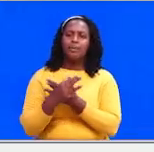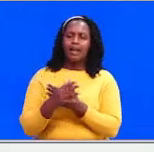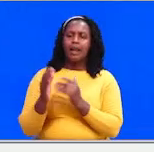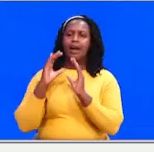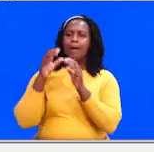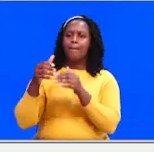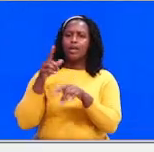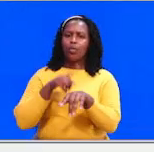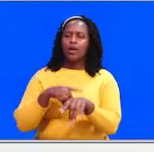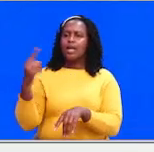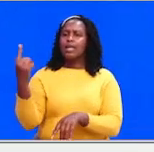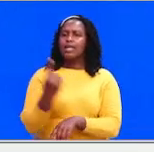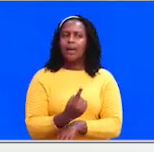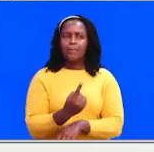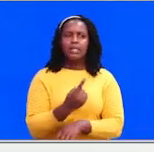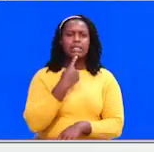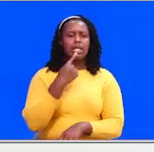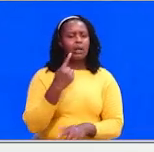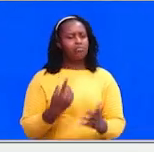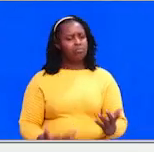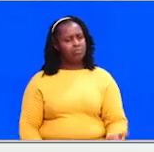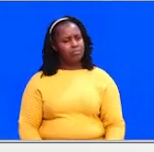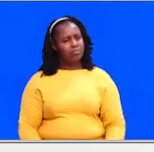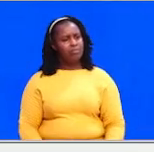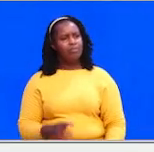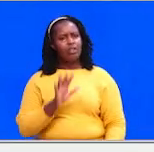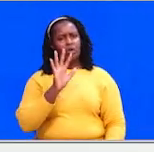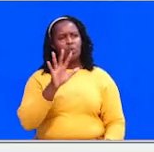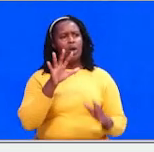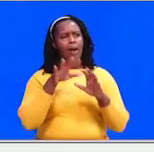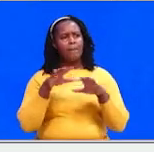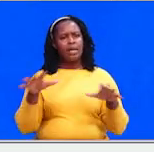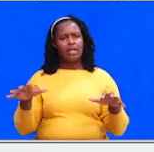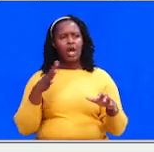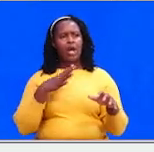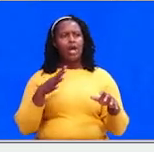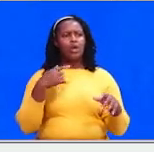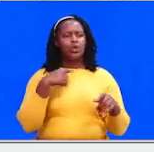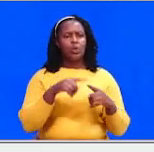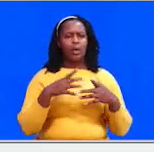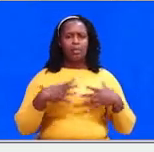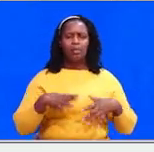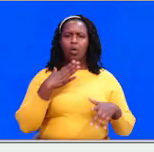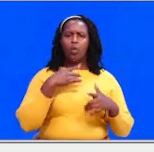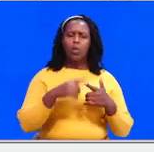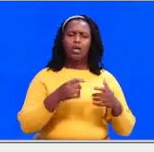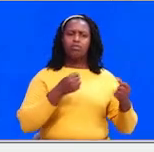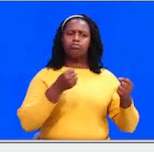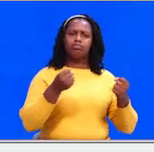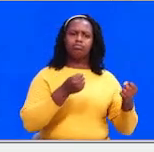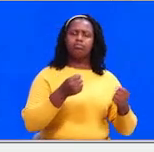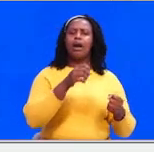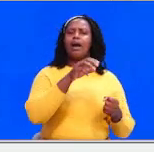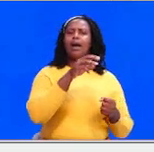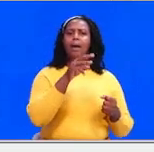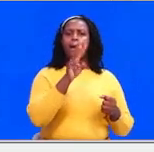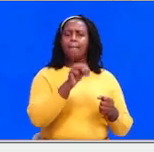around in the beginning of the years, he just said, hey, your market, they want to drive Mercedes, but they want to pay the price of Mazda.